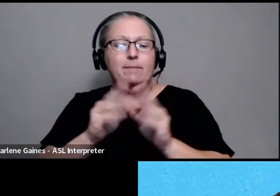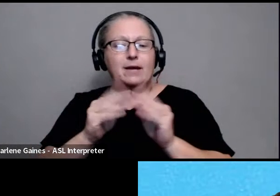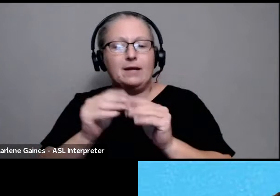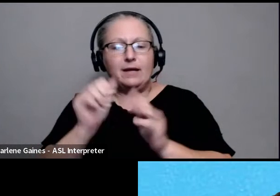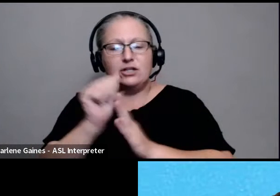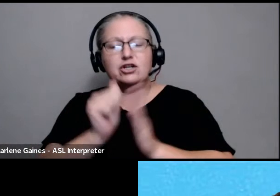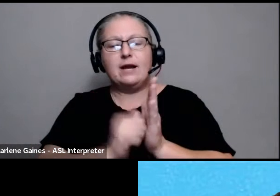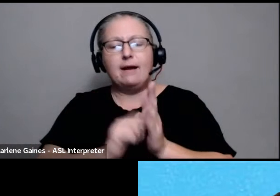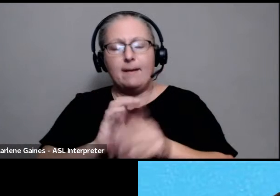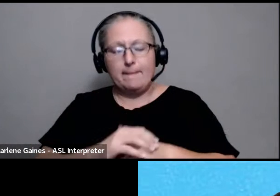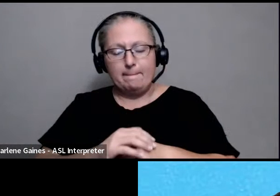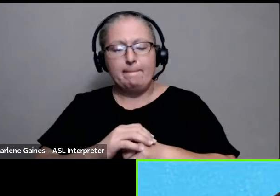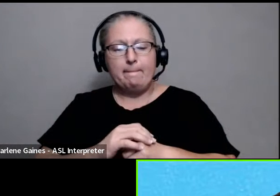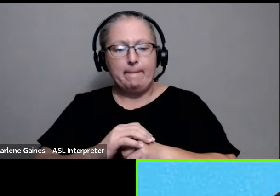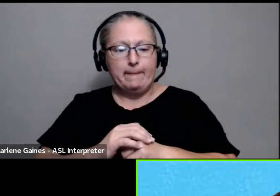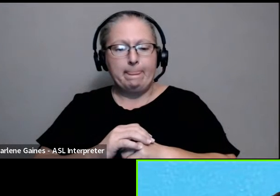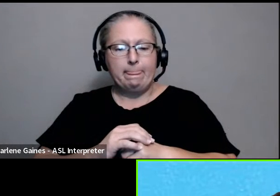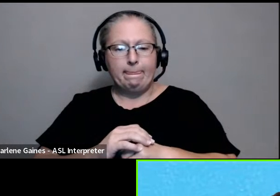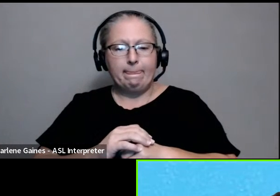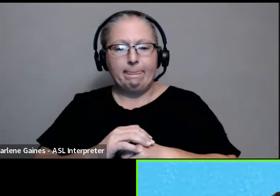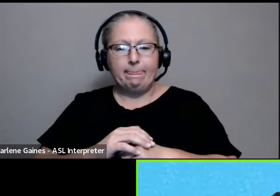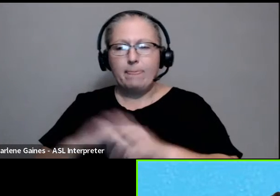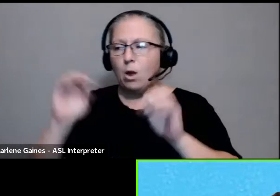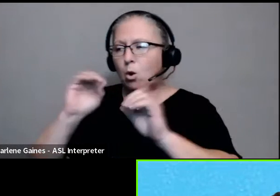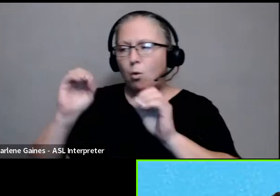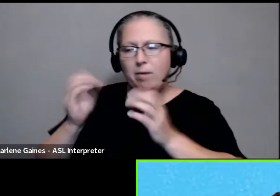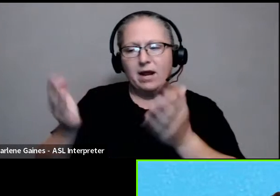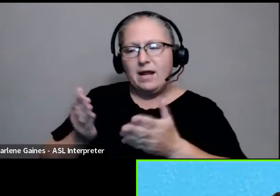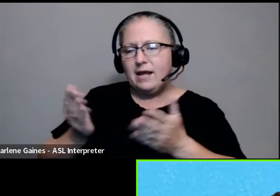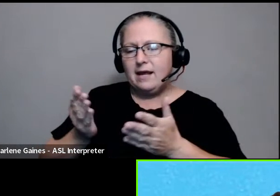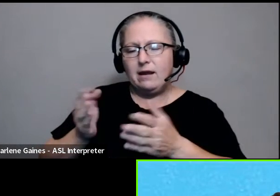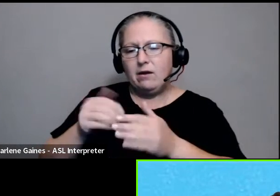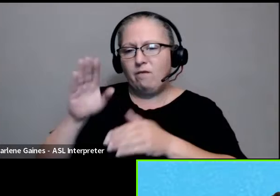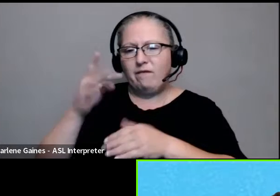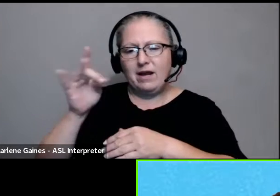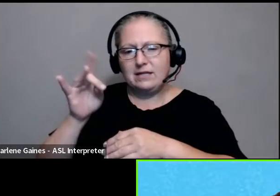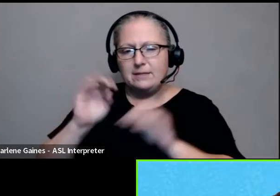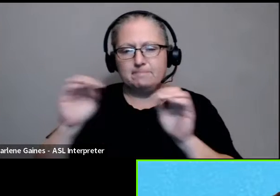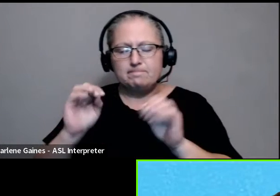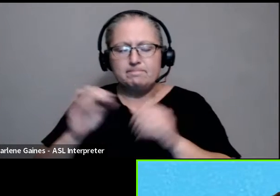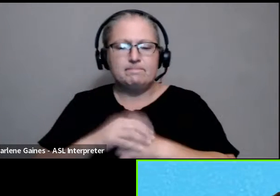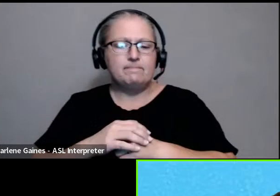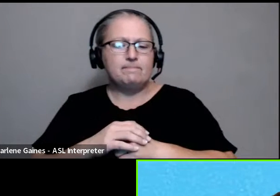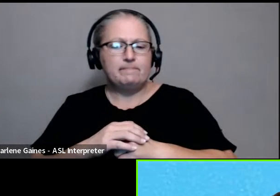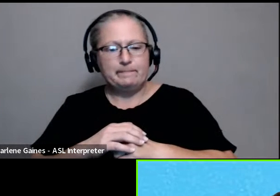agenda. And there is no one here over 18.